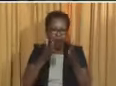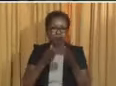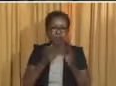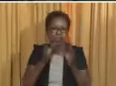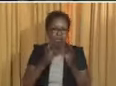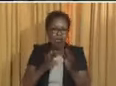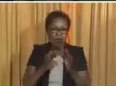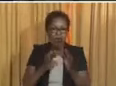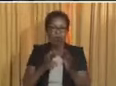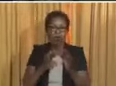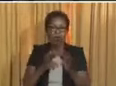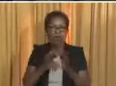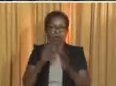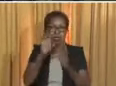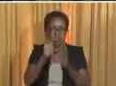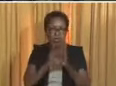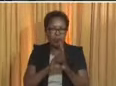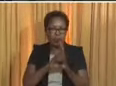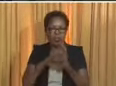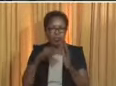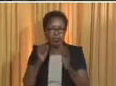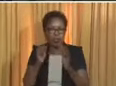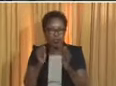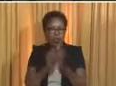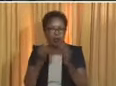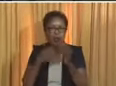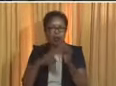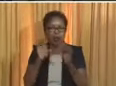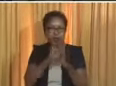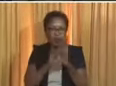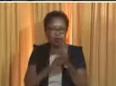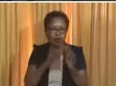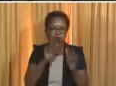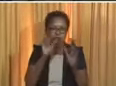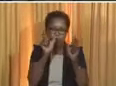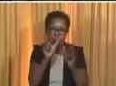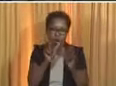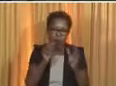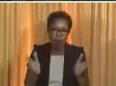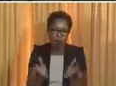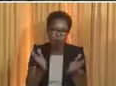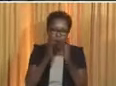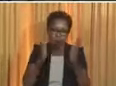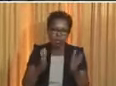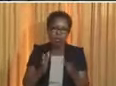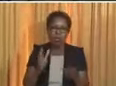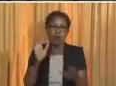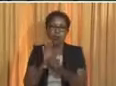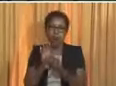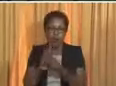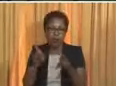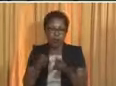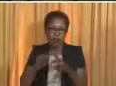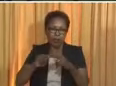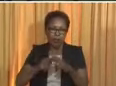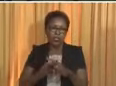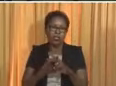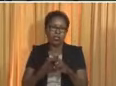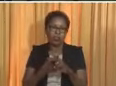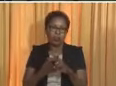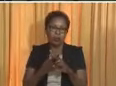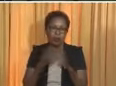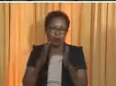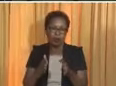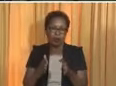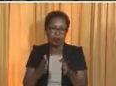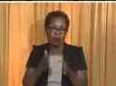appear in Chapter 16 of the Constitution, which are the words promoter, popular, and initiative.